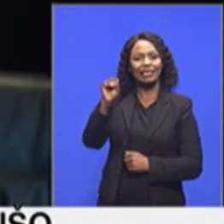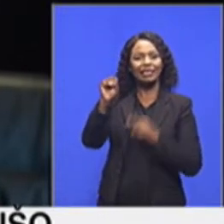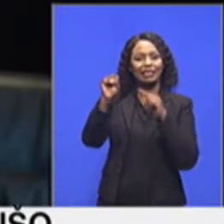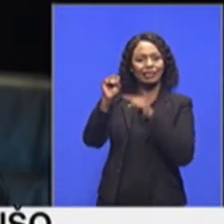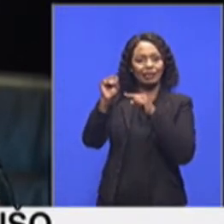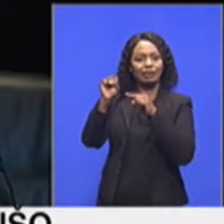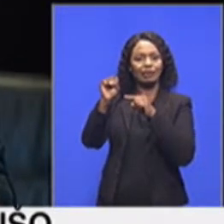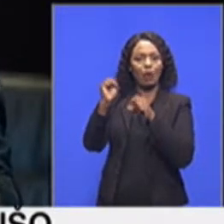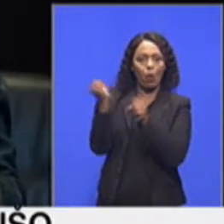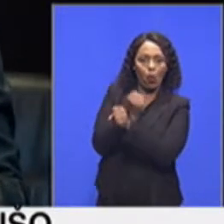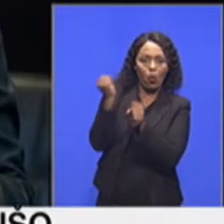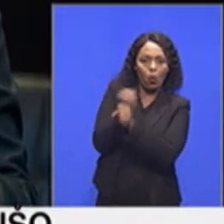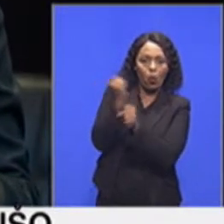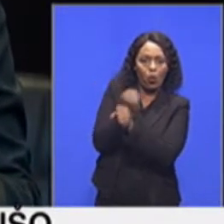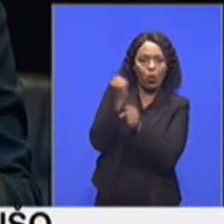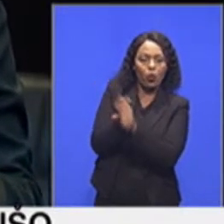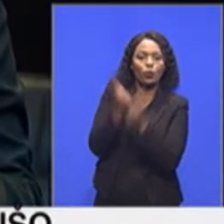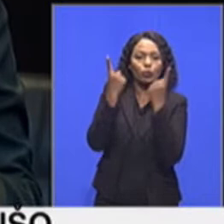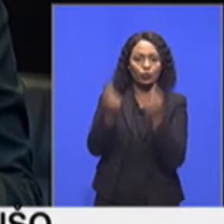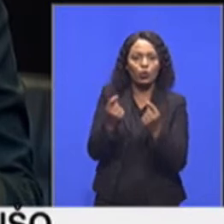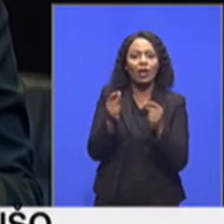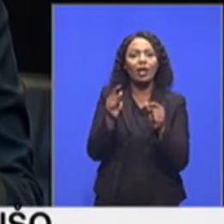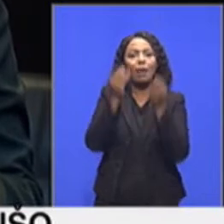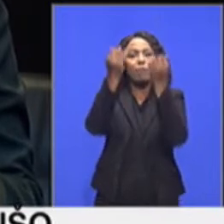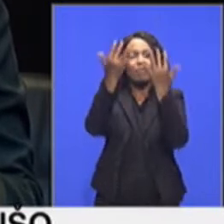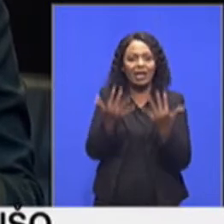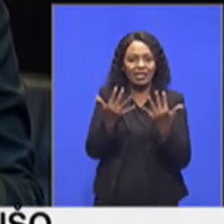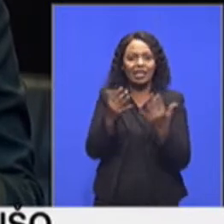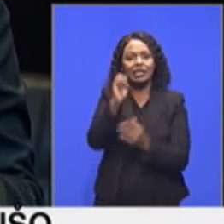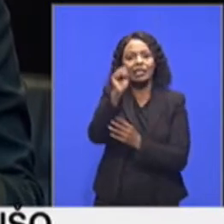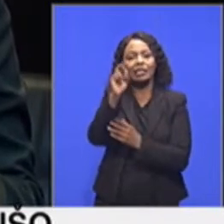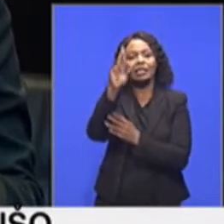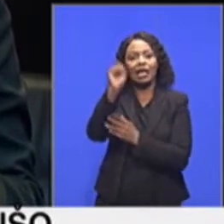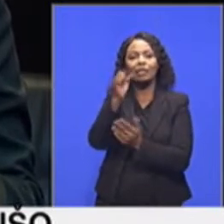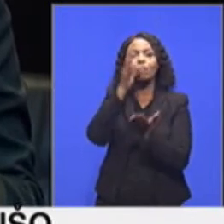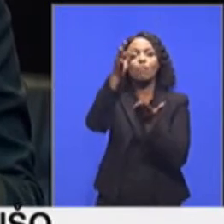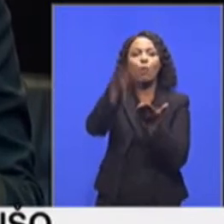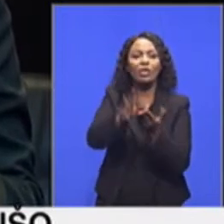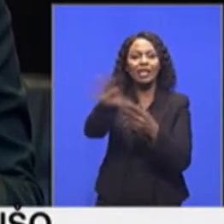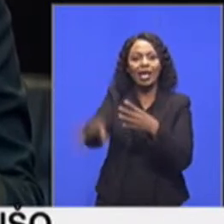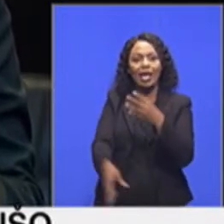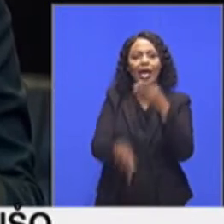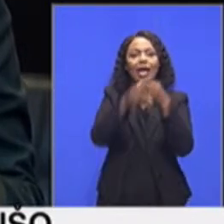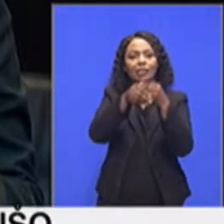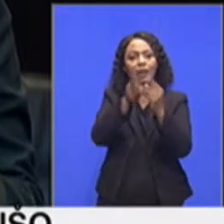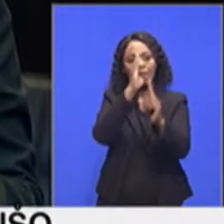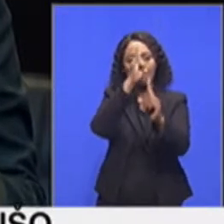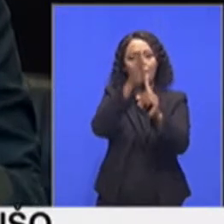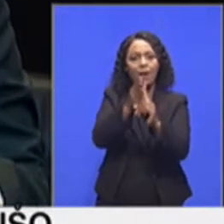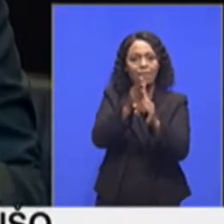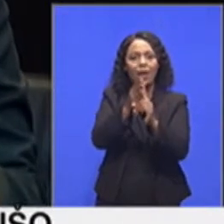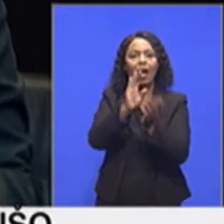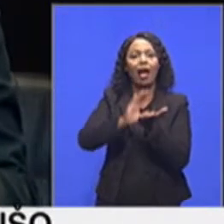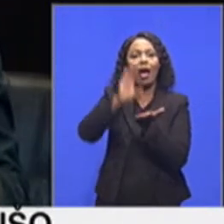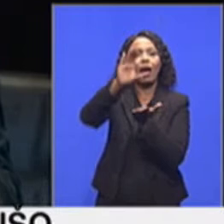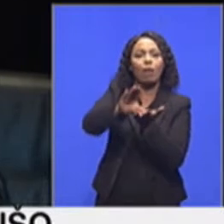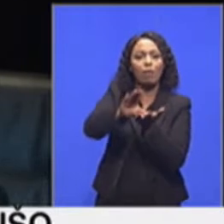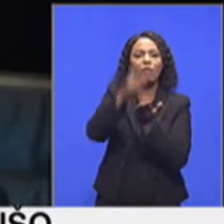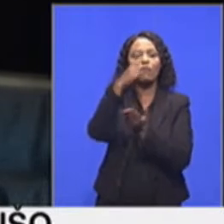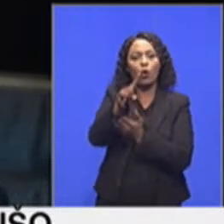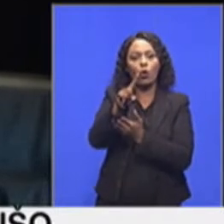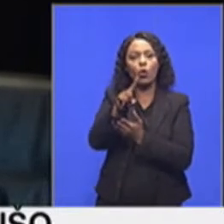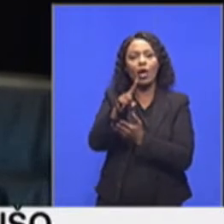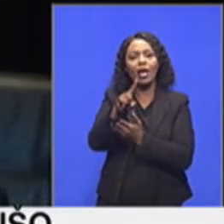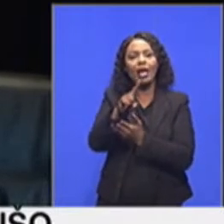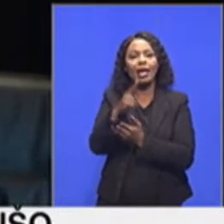an injection into the budget of SARS is proposed, in addition to a direct allocation for capital and